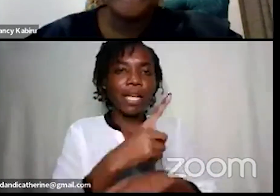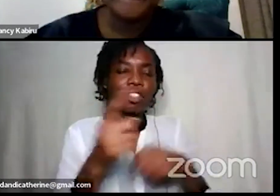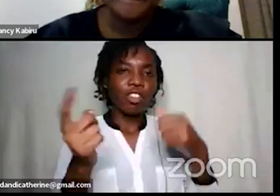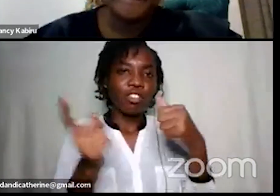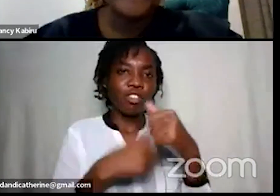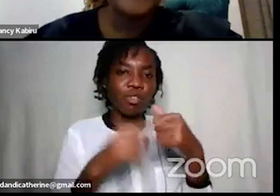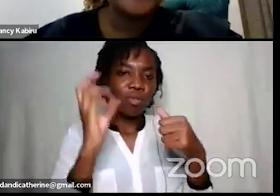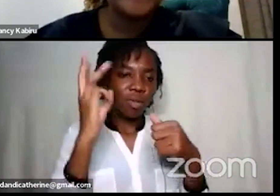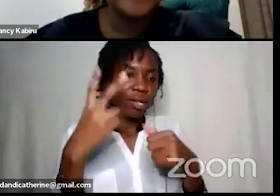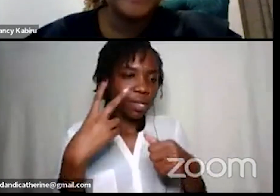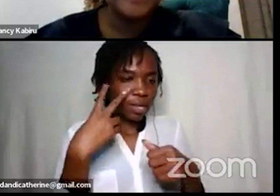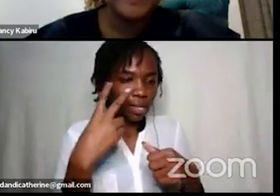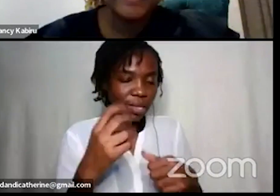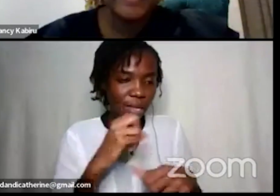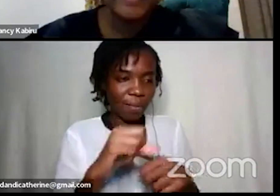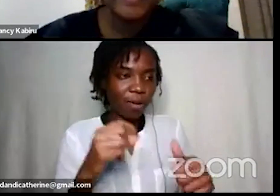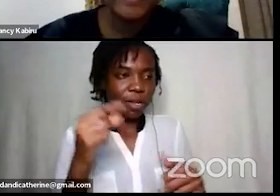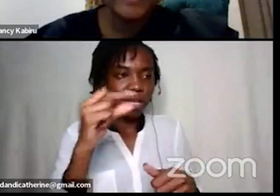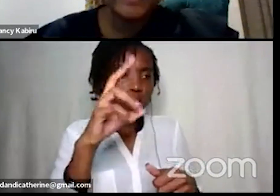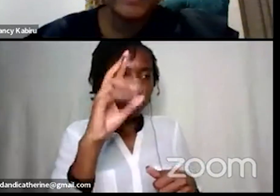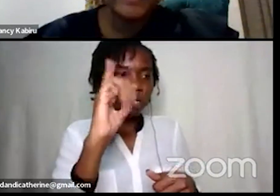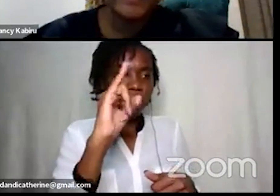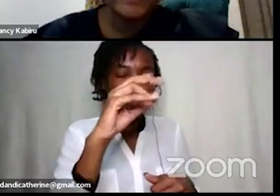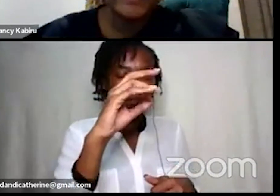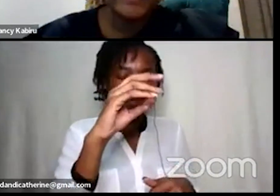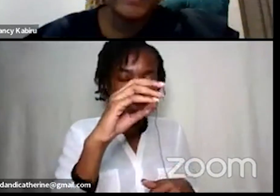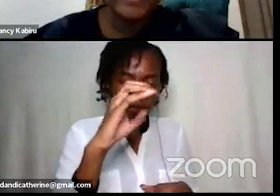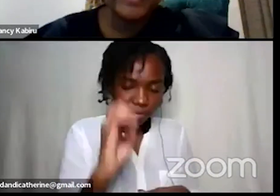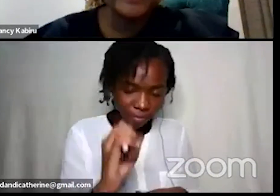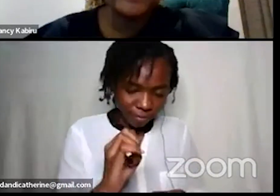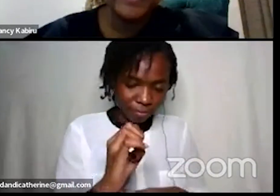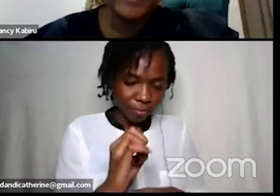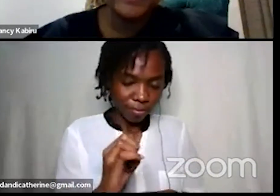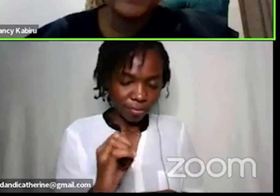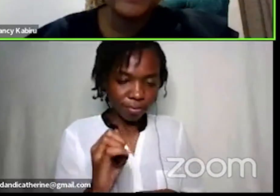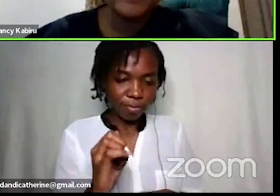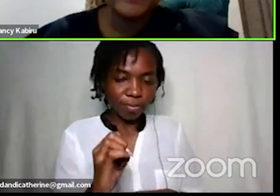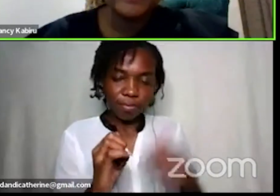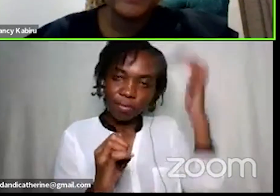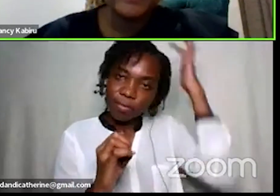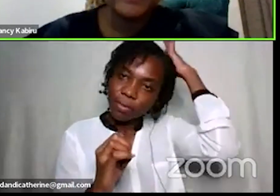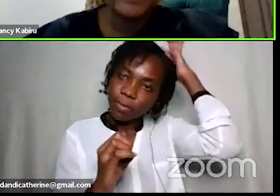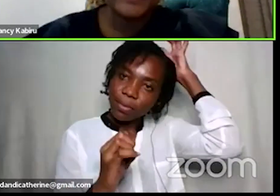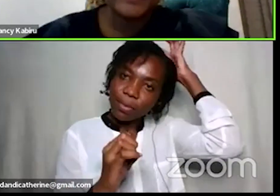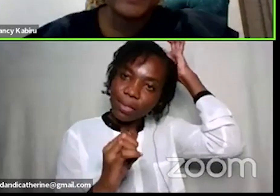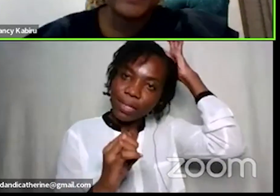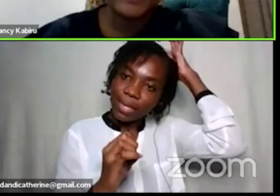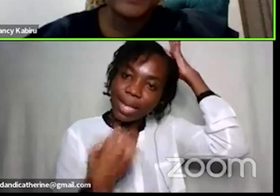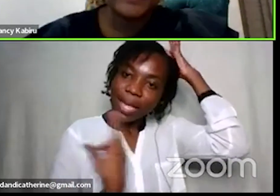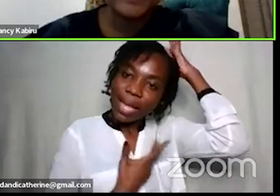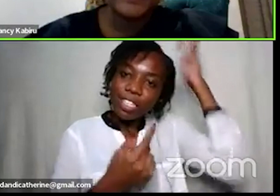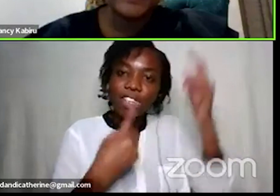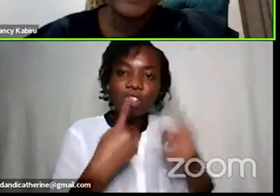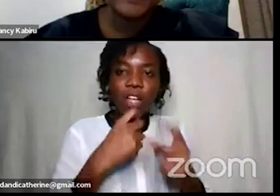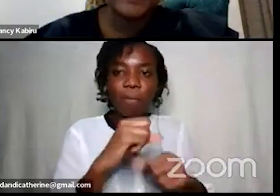grief. We talked about grief in season, I think 2 or 3. Yeah. But we talked about grief, I think